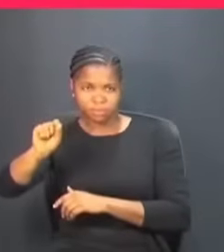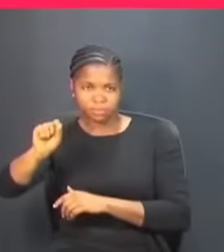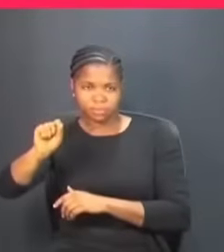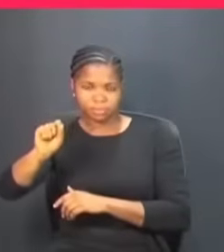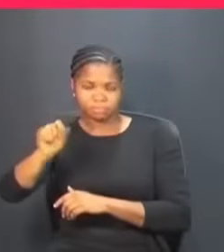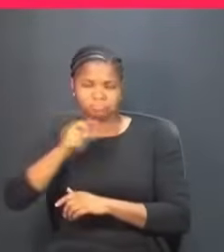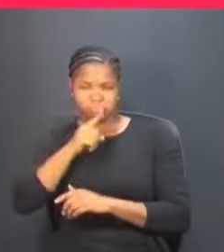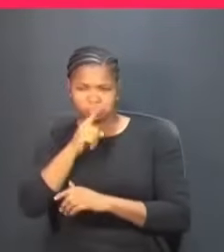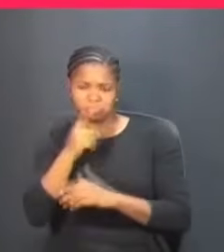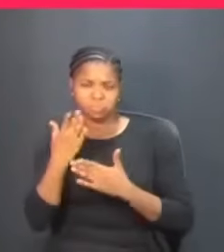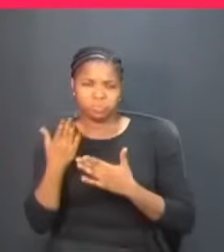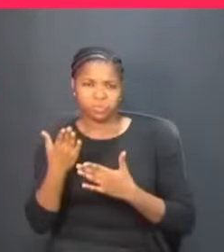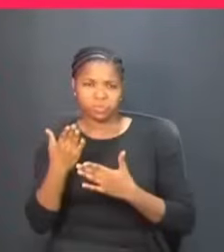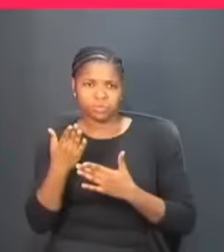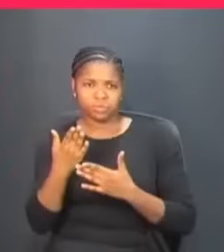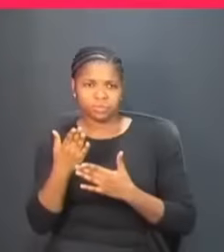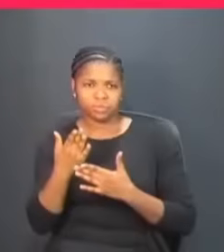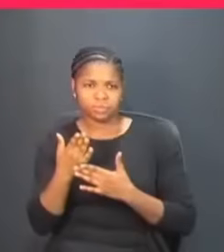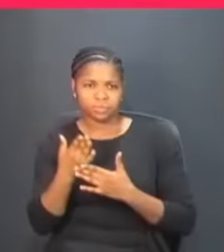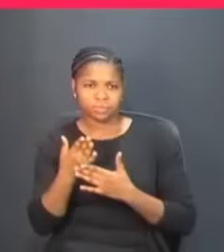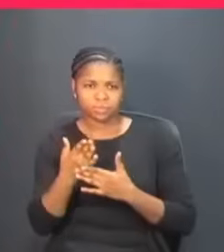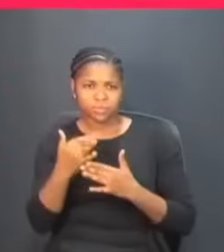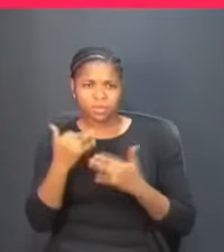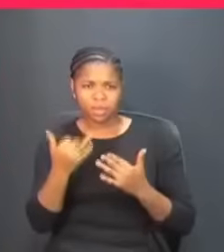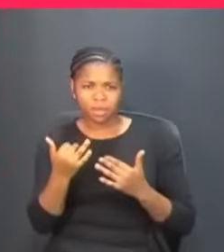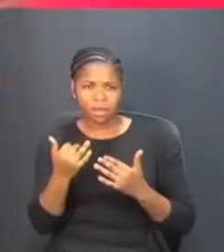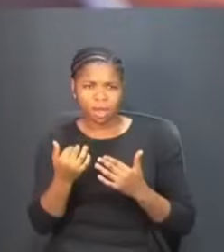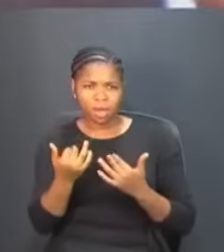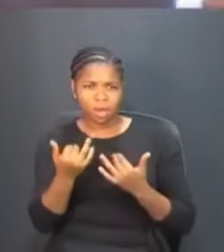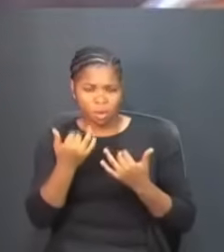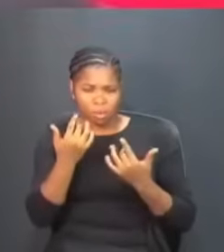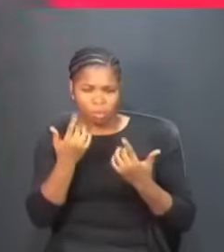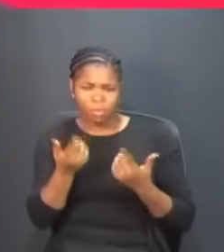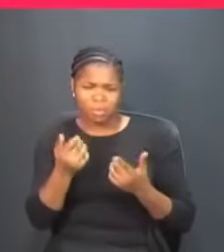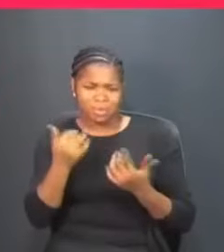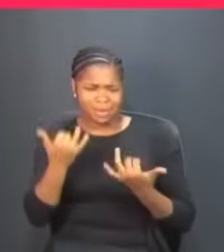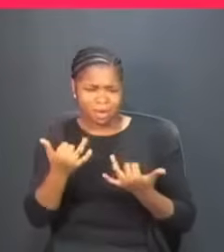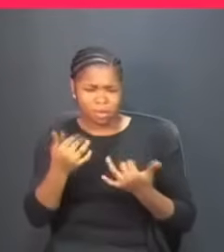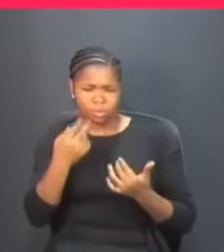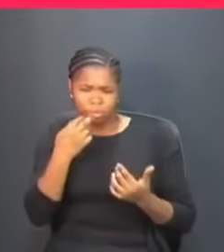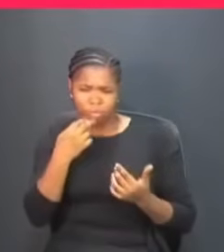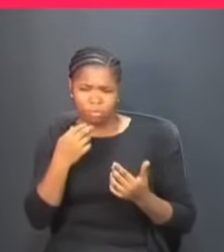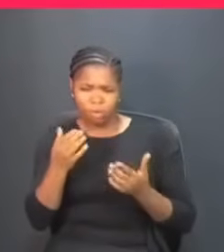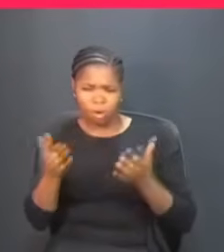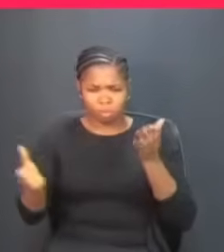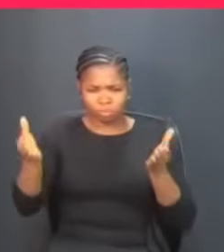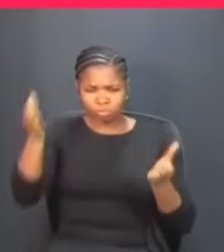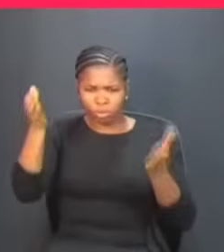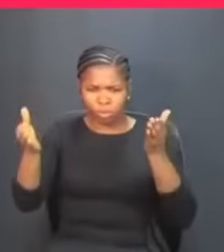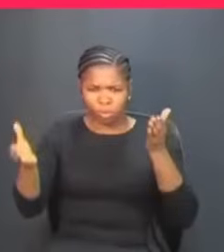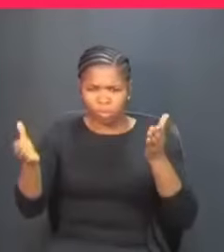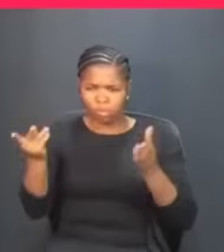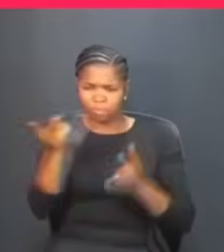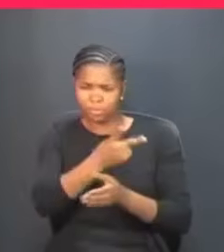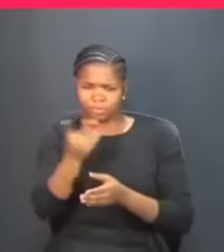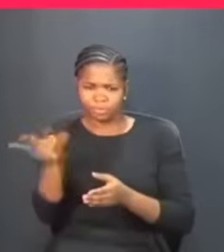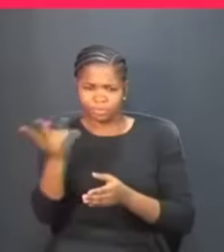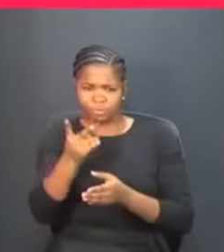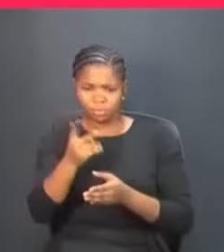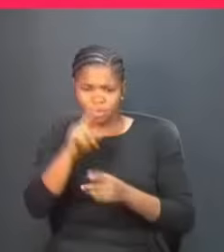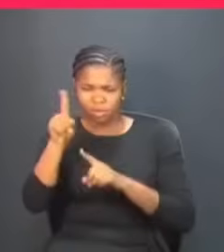it not the case that when you just oppose Kobi's question as against Honorable Boama's